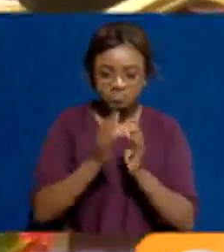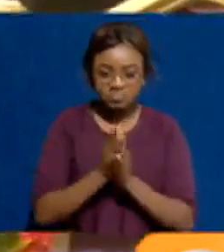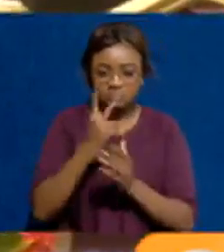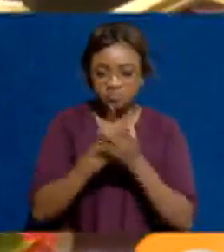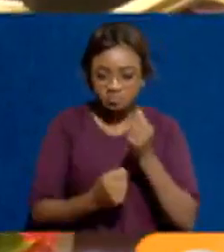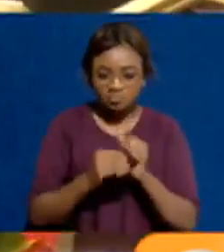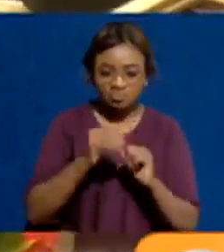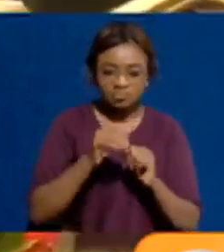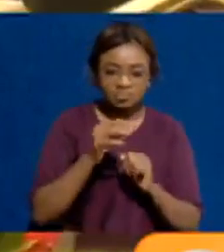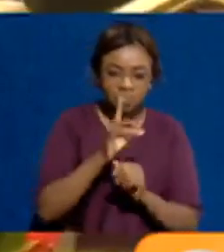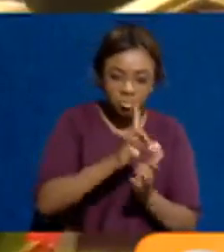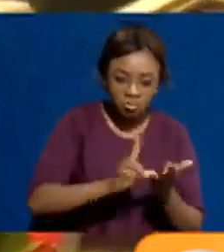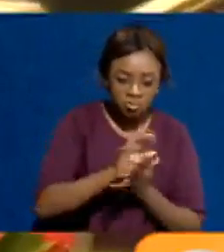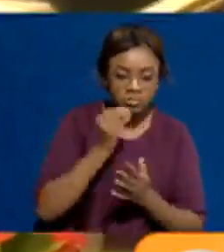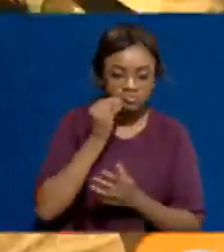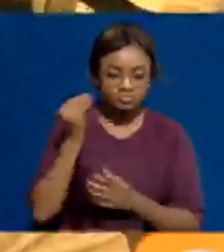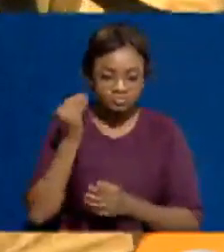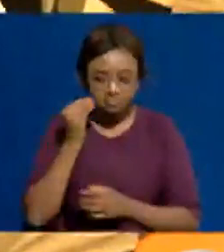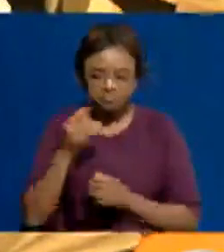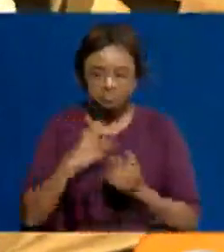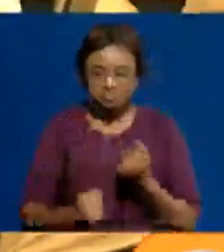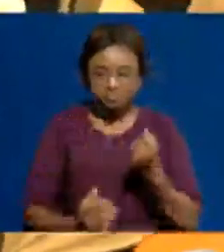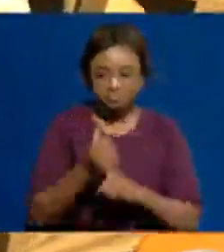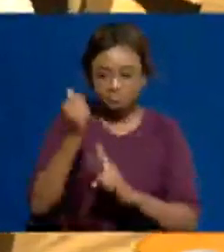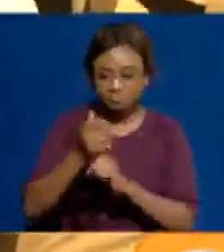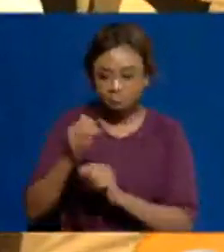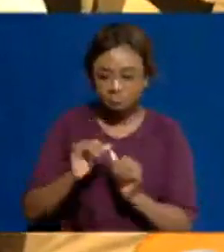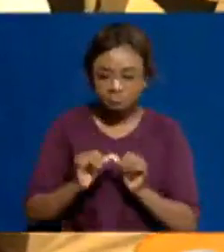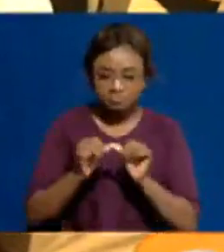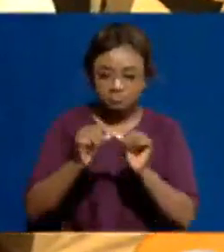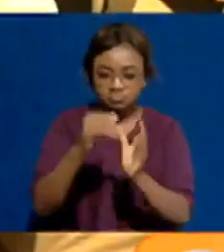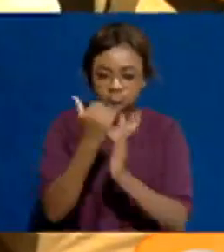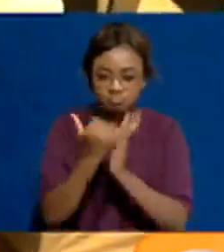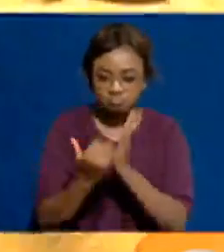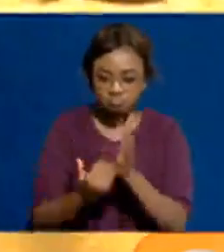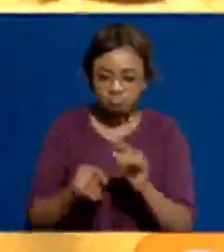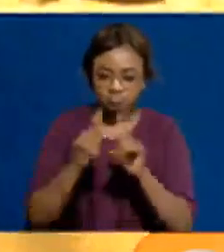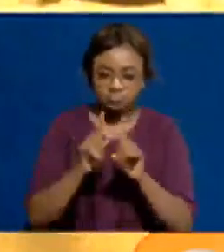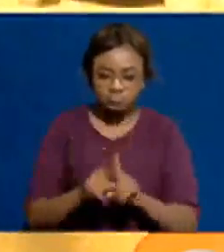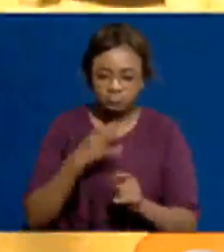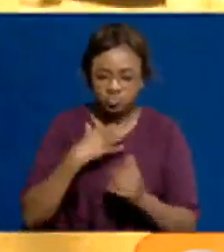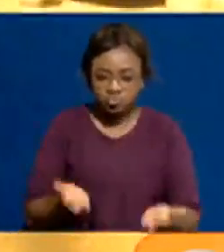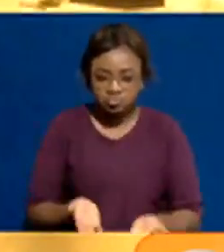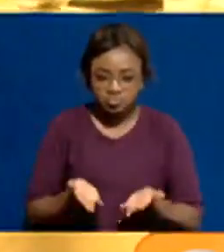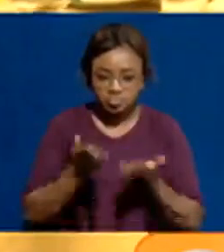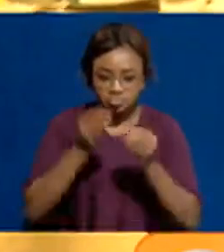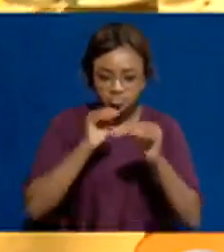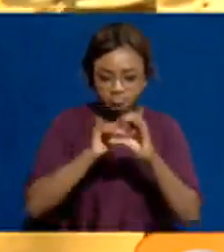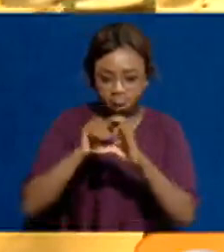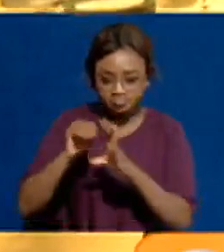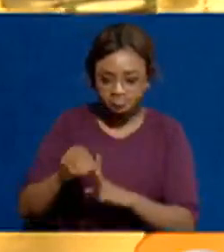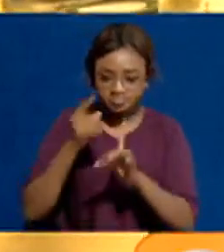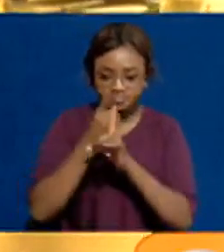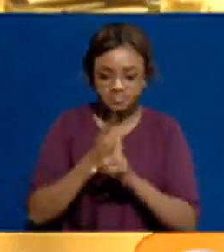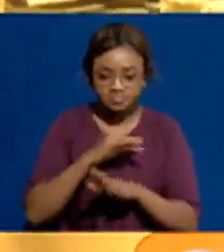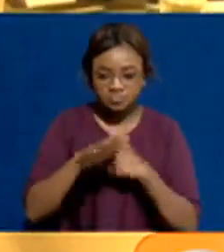investors are actualized through sustainable projects. Though the strategic plan aims at promoting and attracting investments across all